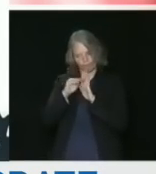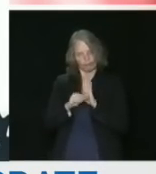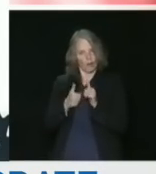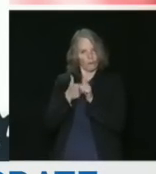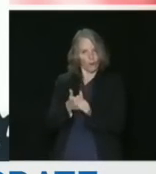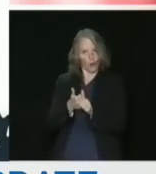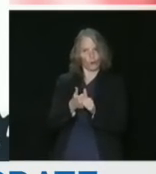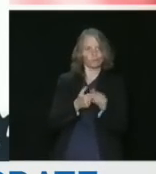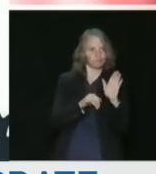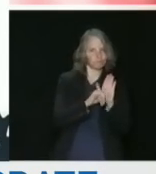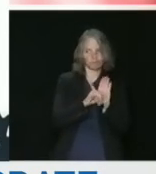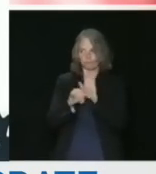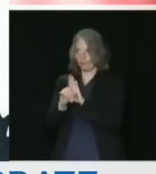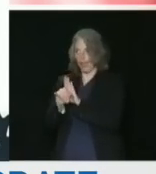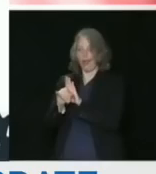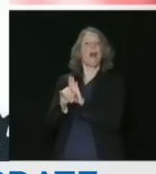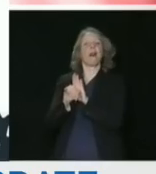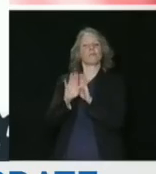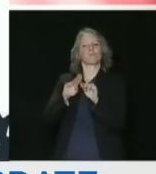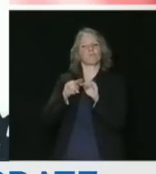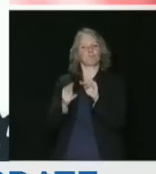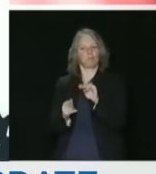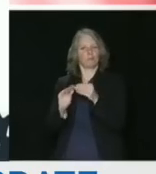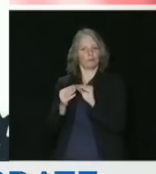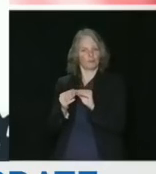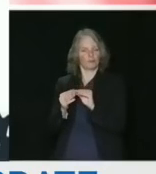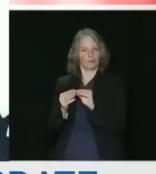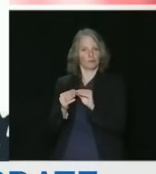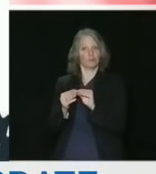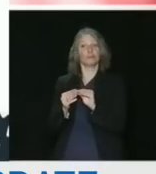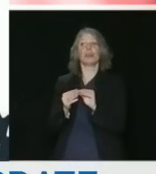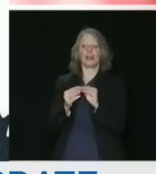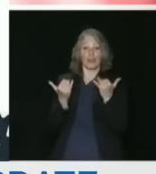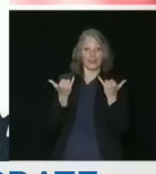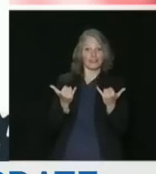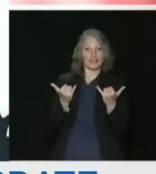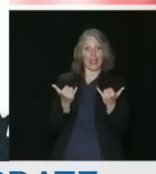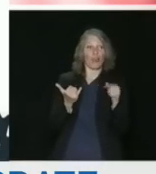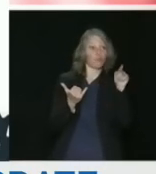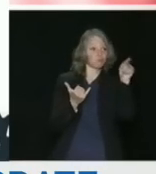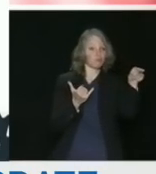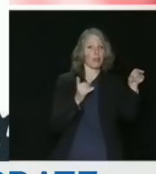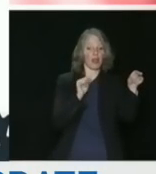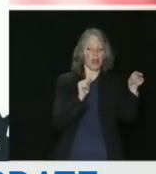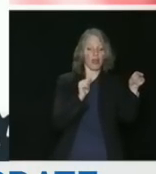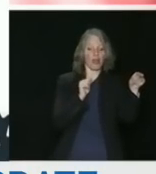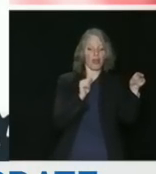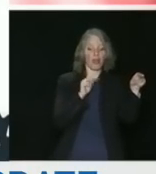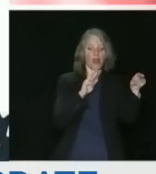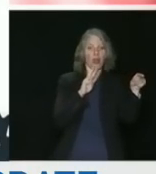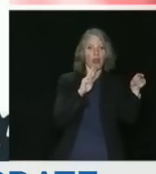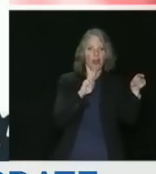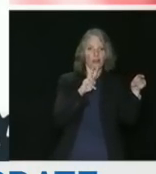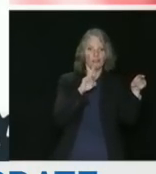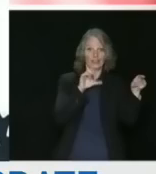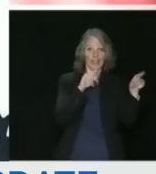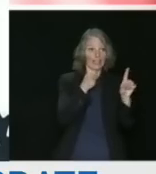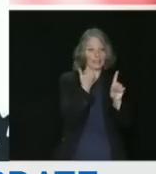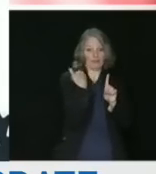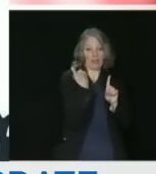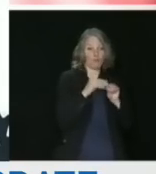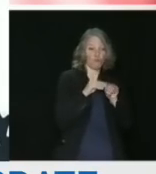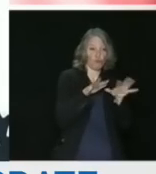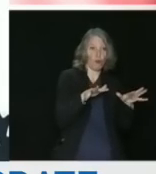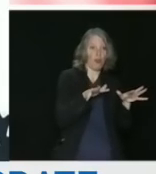the same time, this week marked the official ending of an earlier outbreak in Arviat, demonstrating that strong